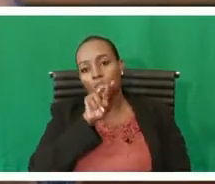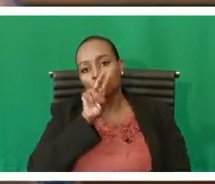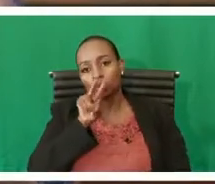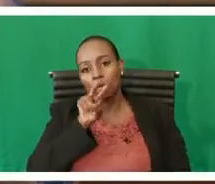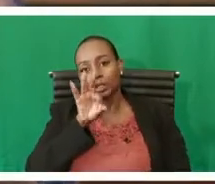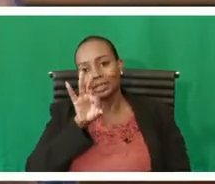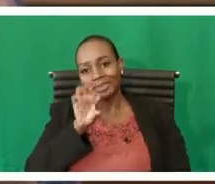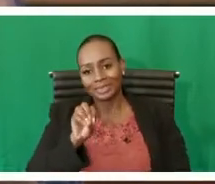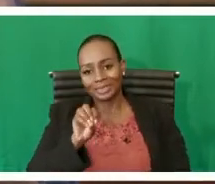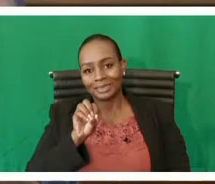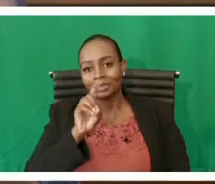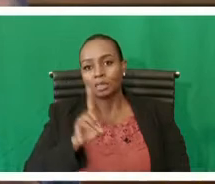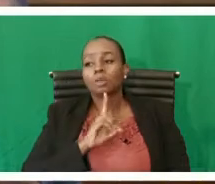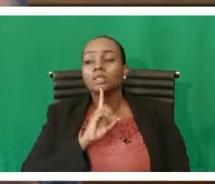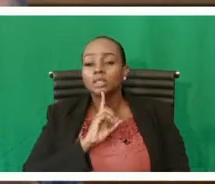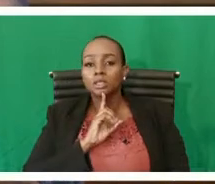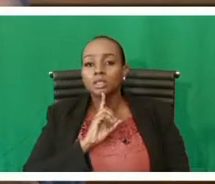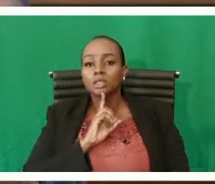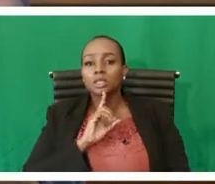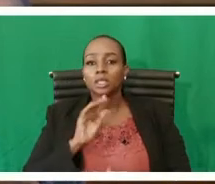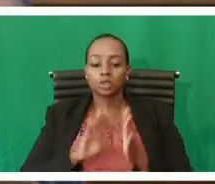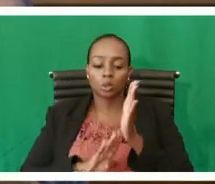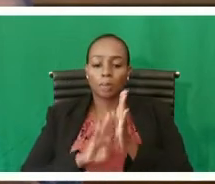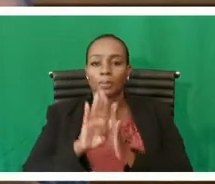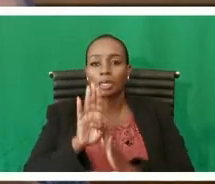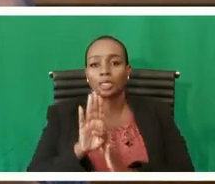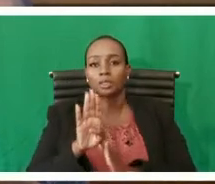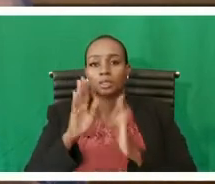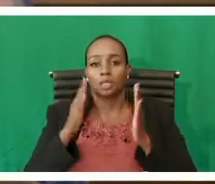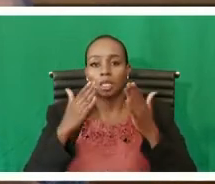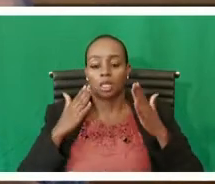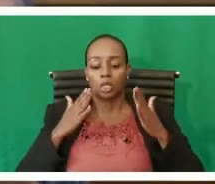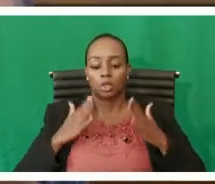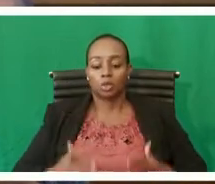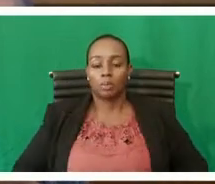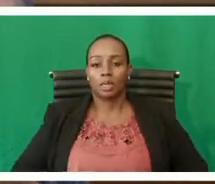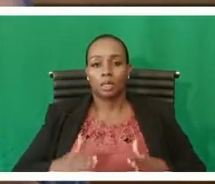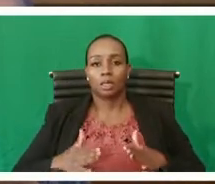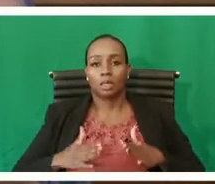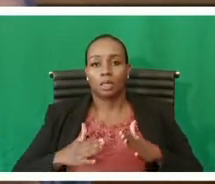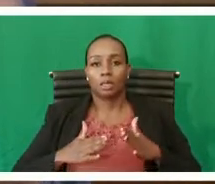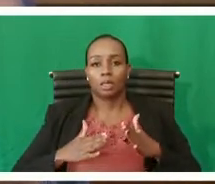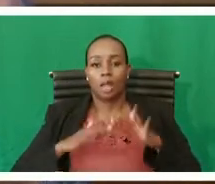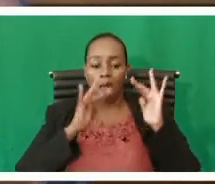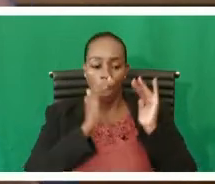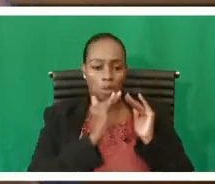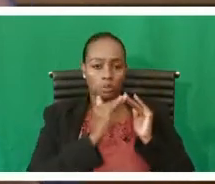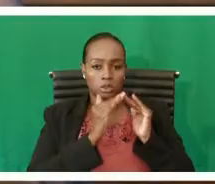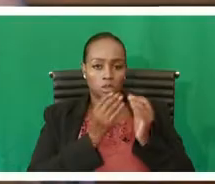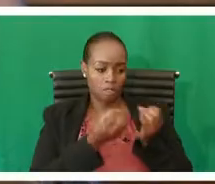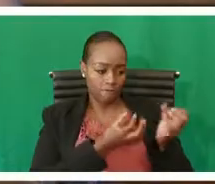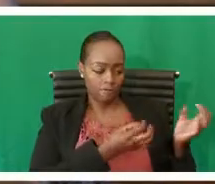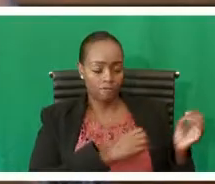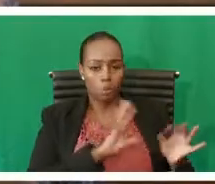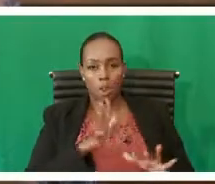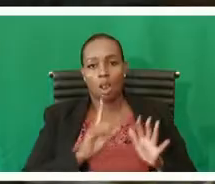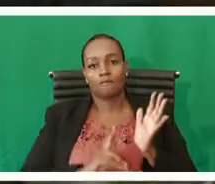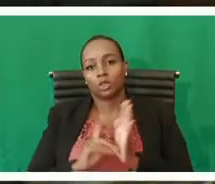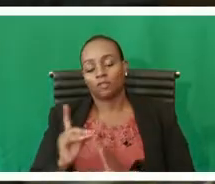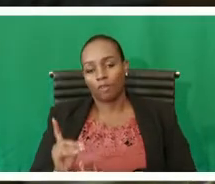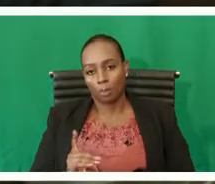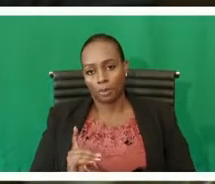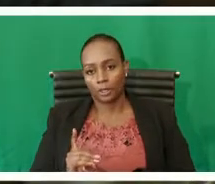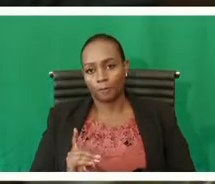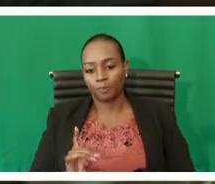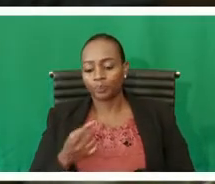4,223 sites are for upgrading of informal settlement and other are for new greenfields development. We are